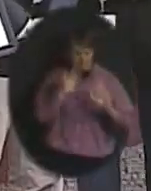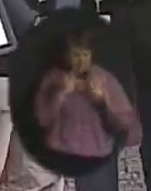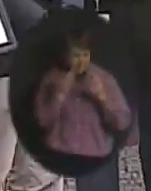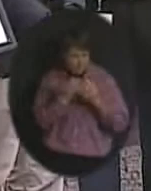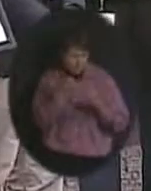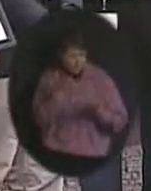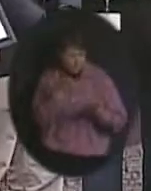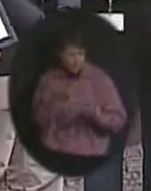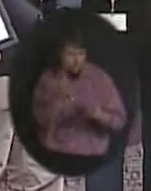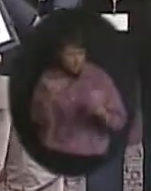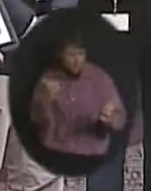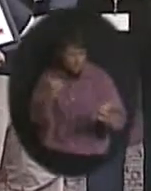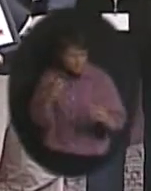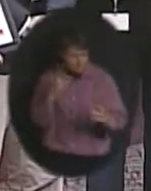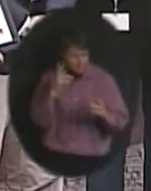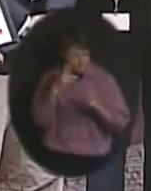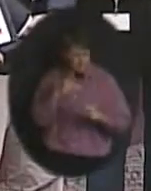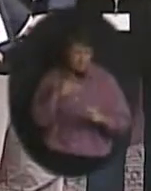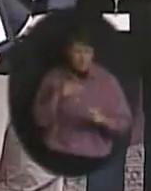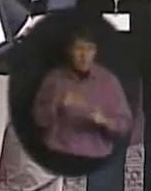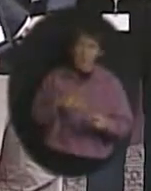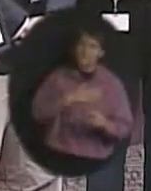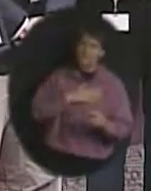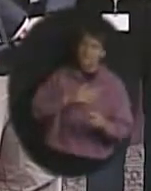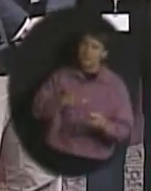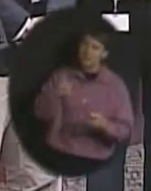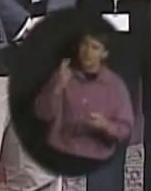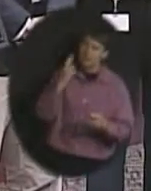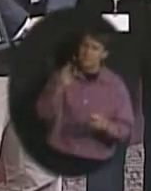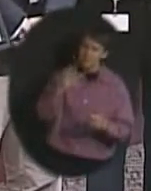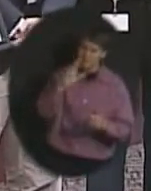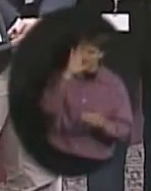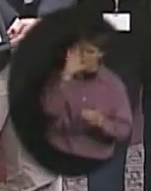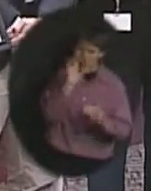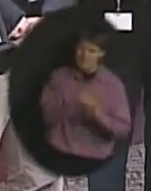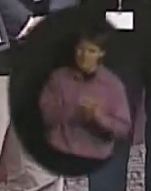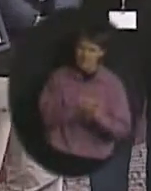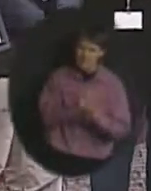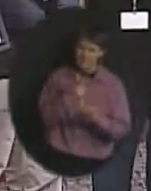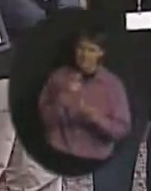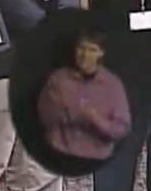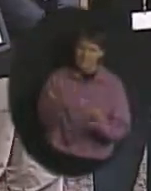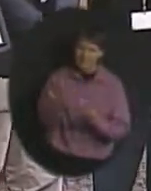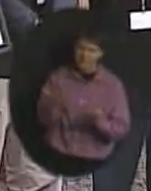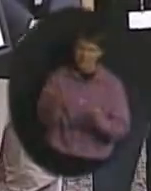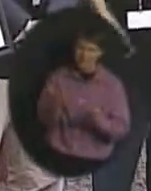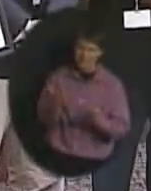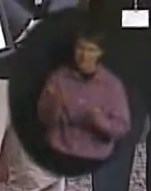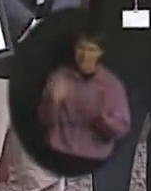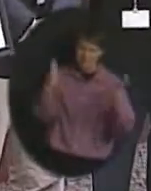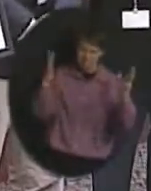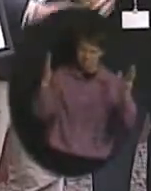in the audience, you can recognize? My best friend and my husband is here. Aww.